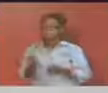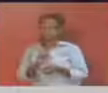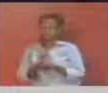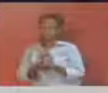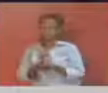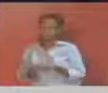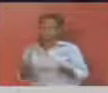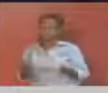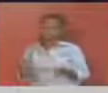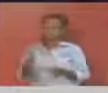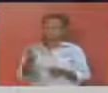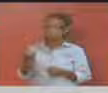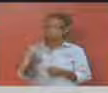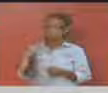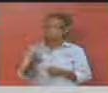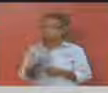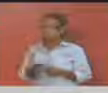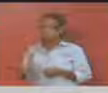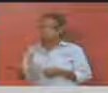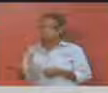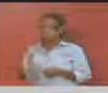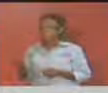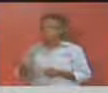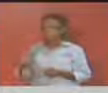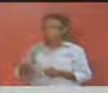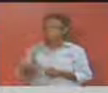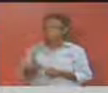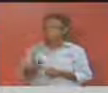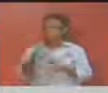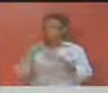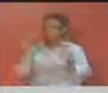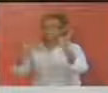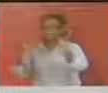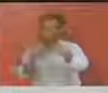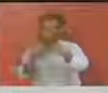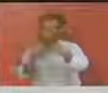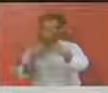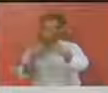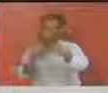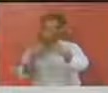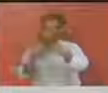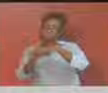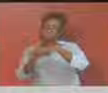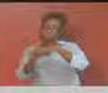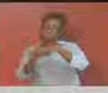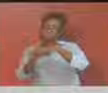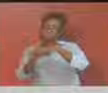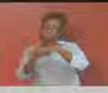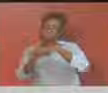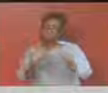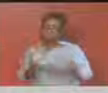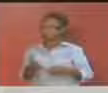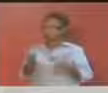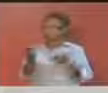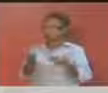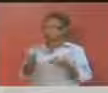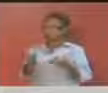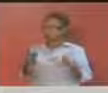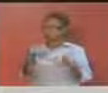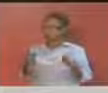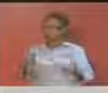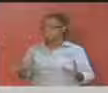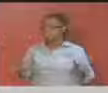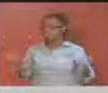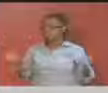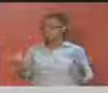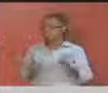they make a supplemental application for change of process. All of this already exists to protect